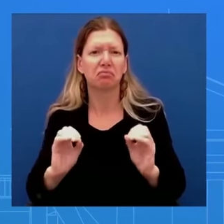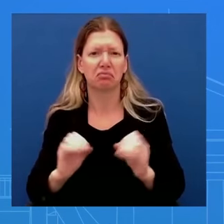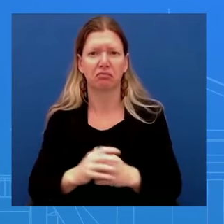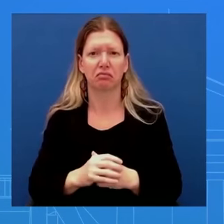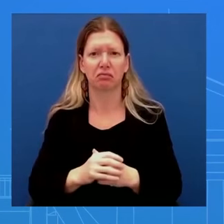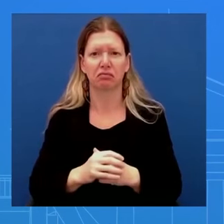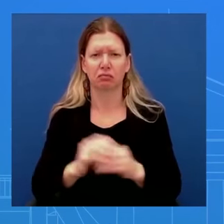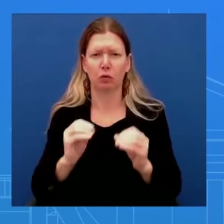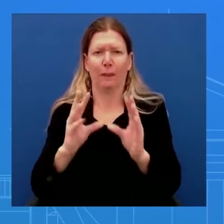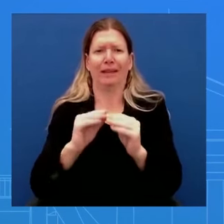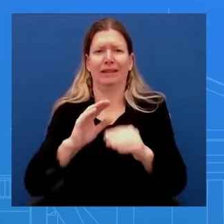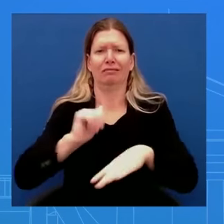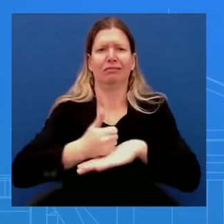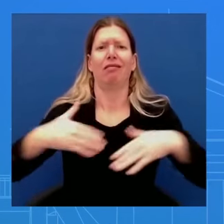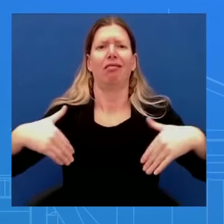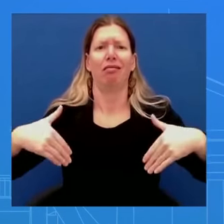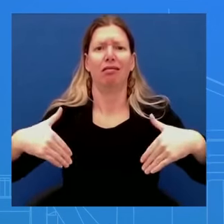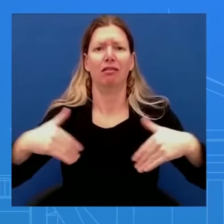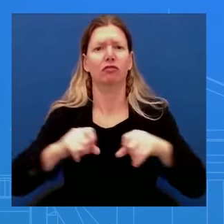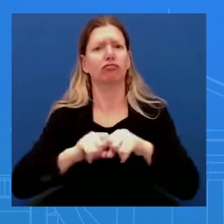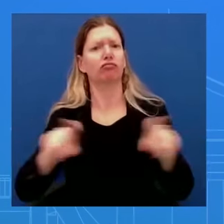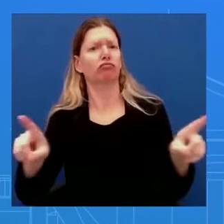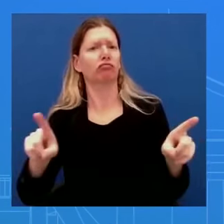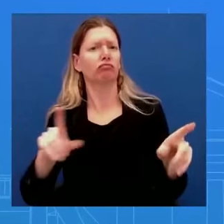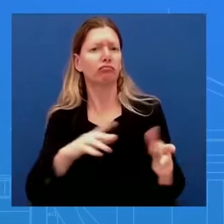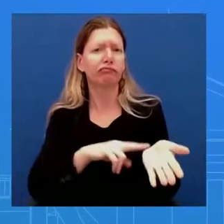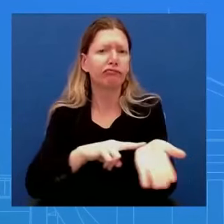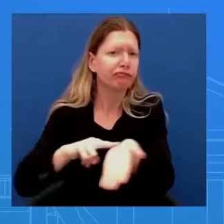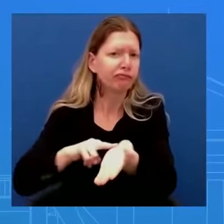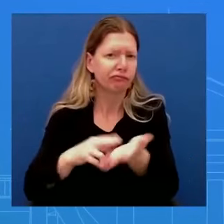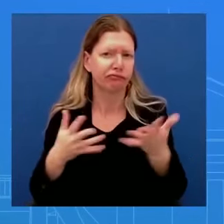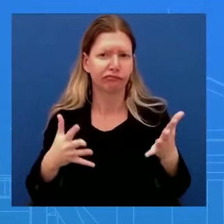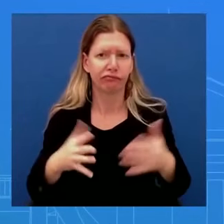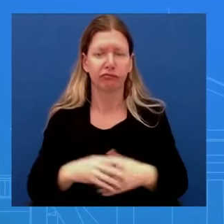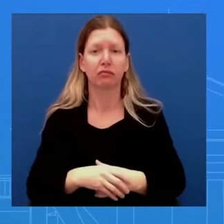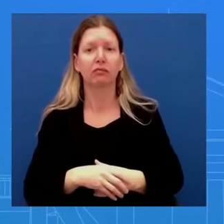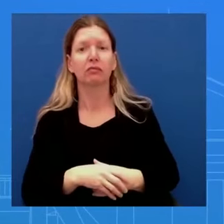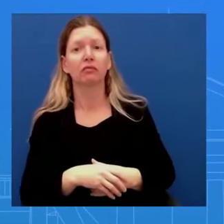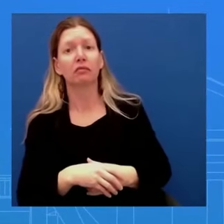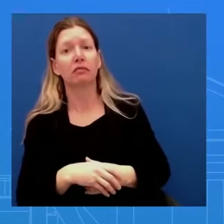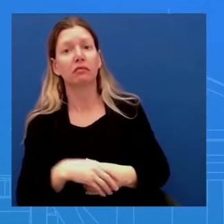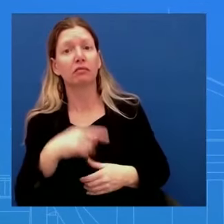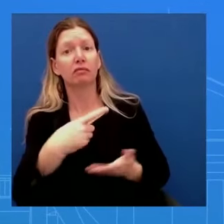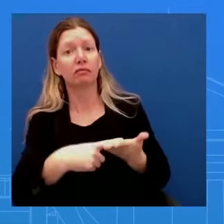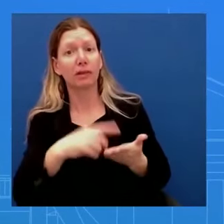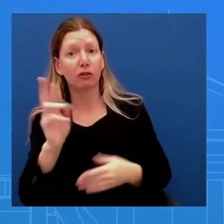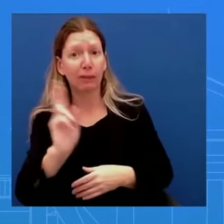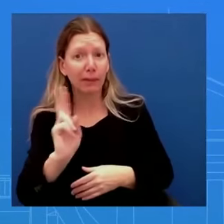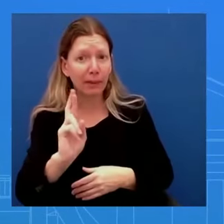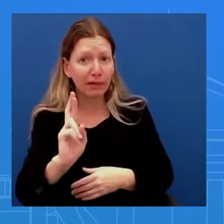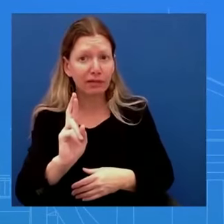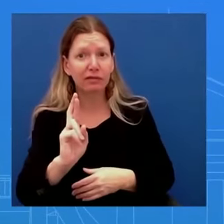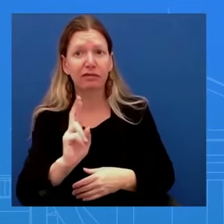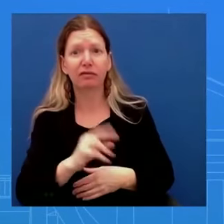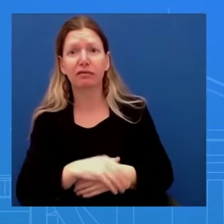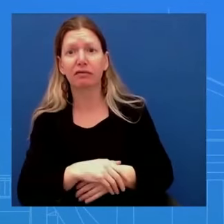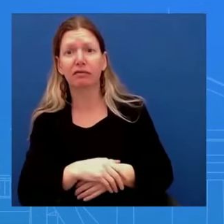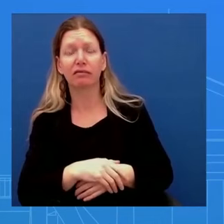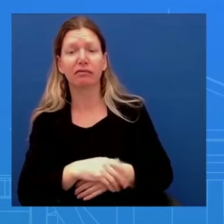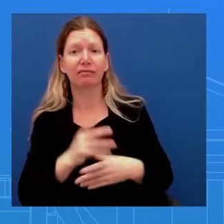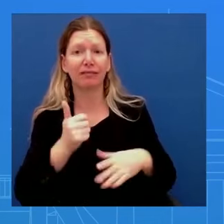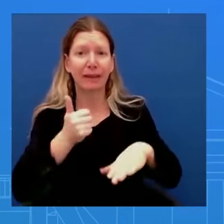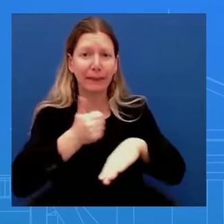You've referred to the Republican impeachment inquiry as a stunt. The president himself has said that it was a political stunt. So I guess